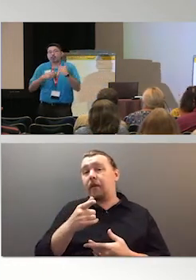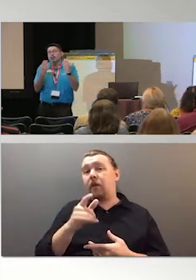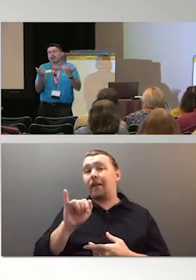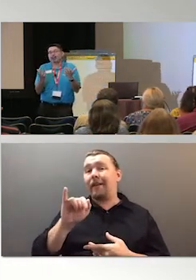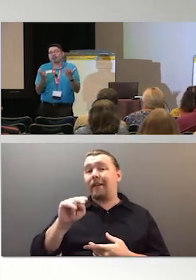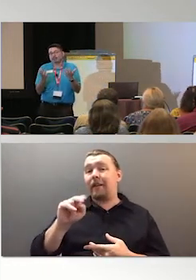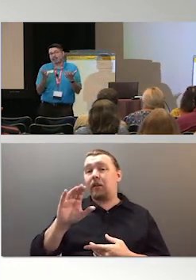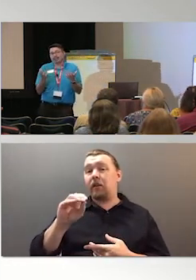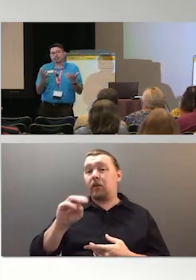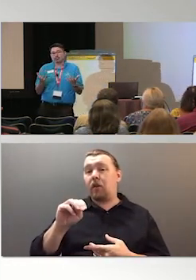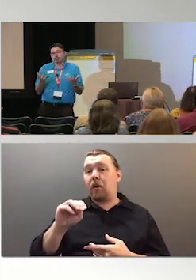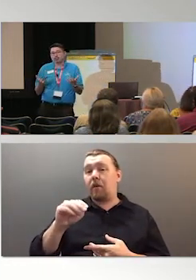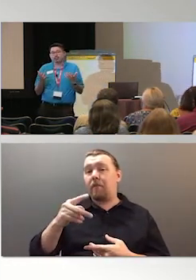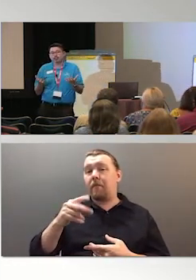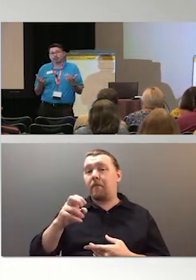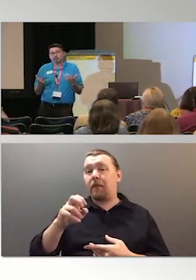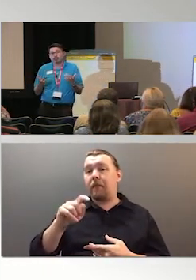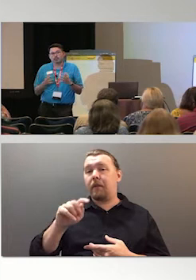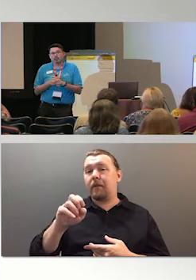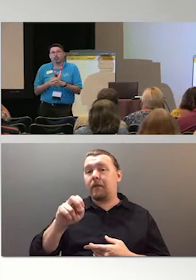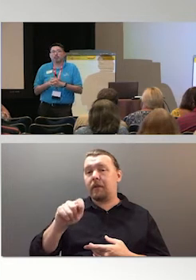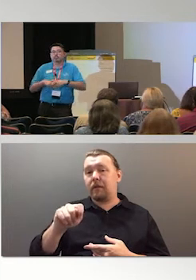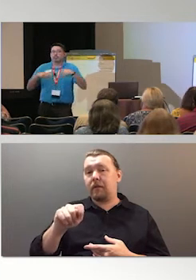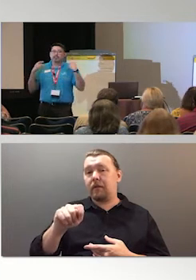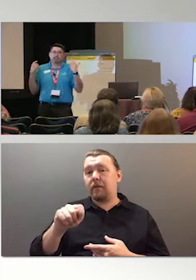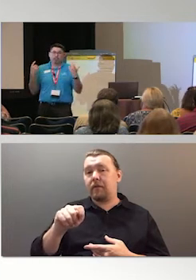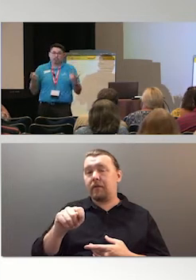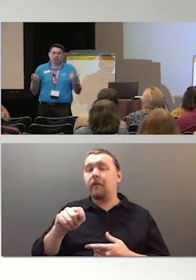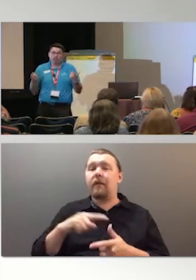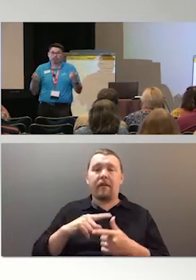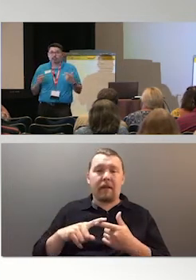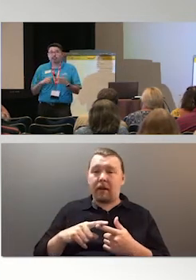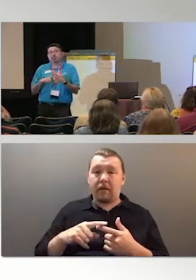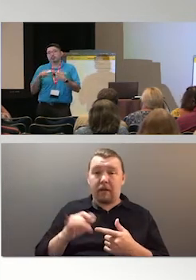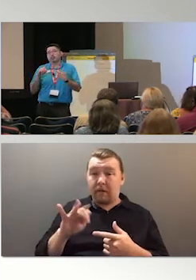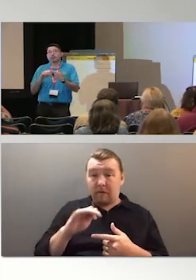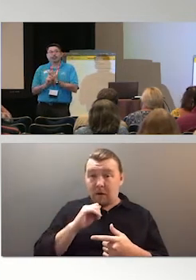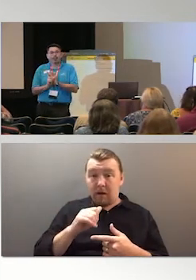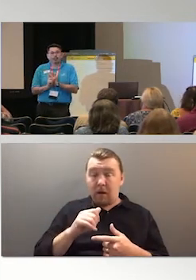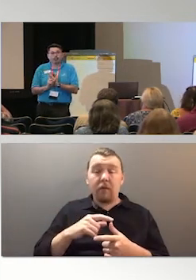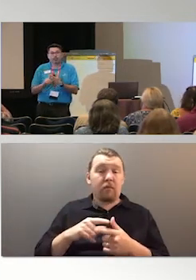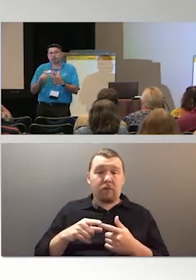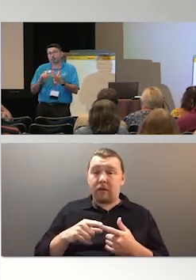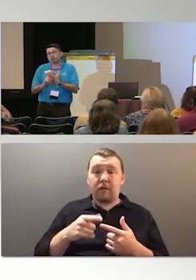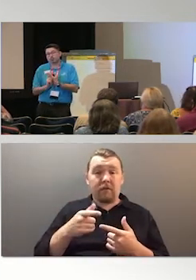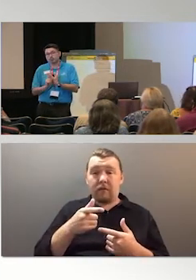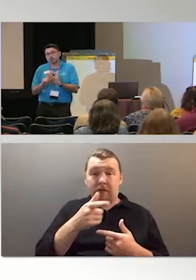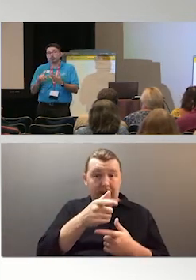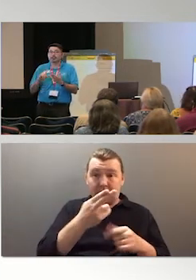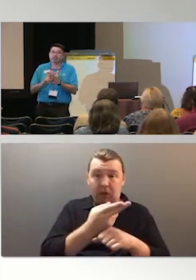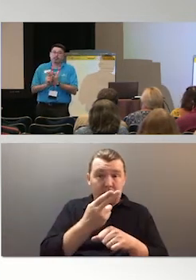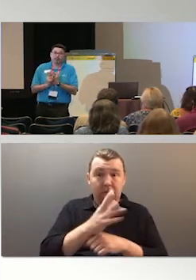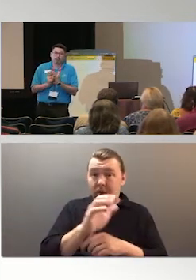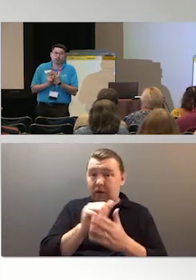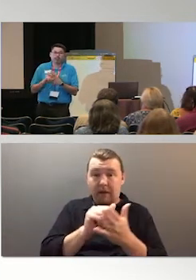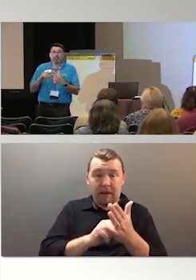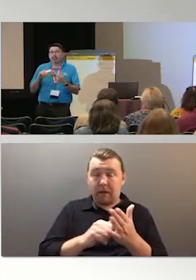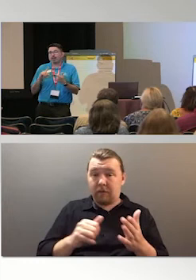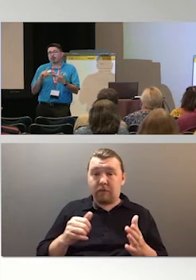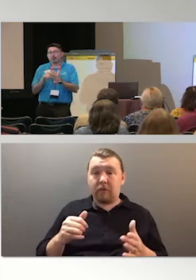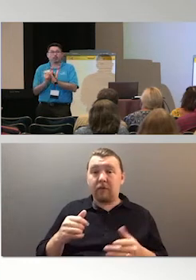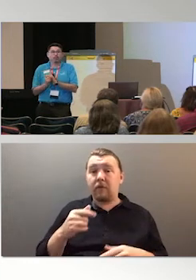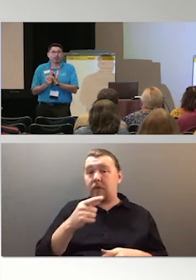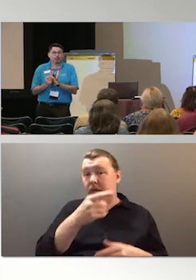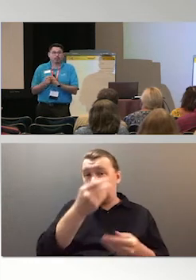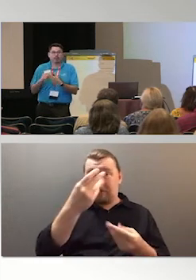we're going to allow them to access those funds. Of course, they're going to have to call. They're going to need to know their account number or their social, their date of birth,